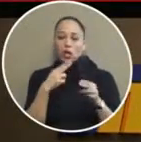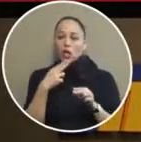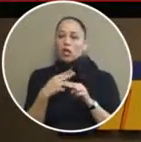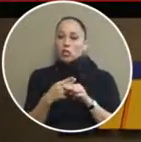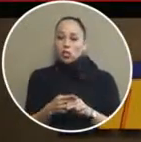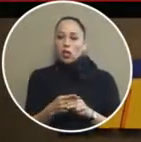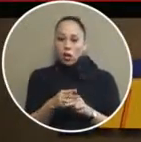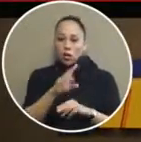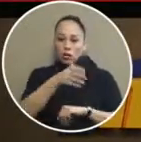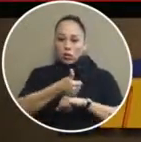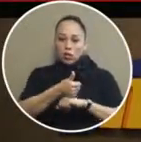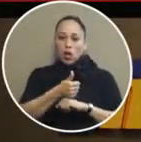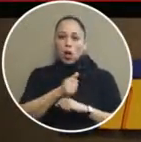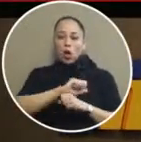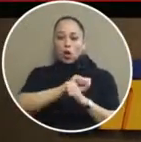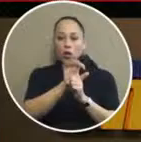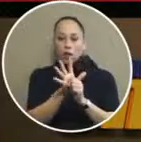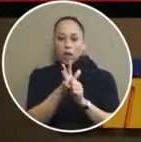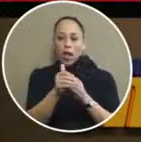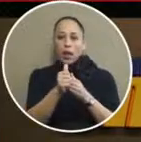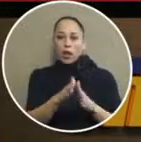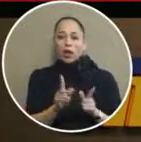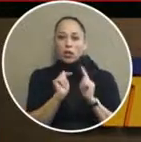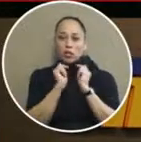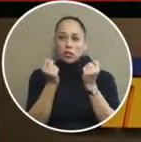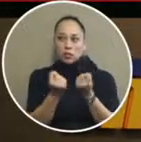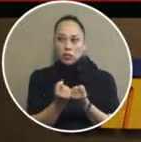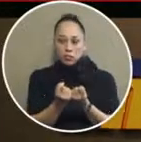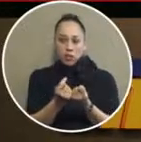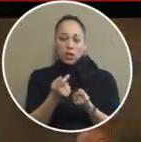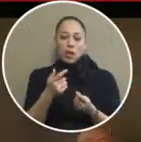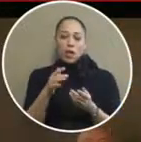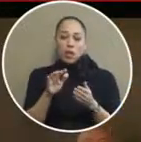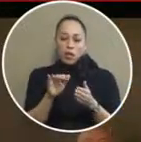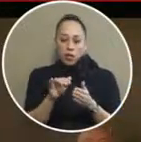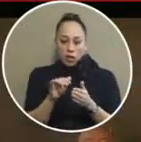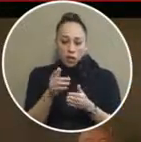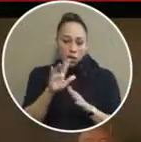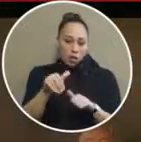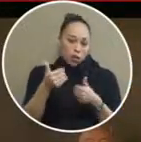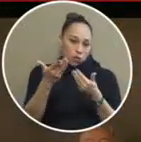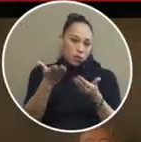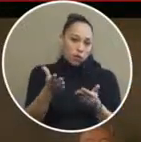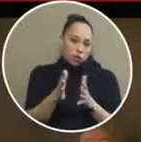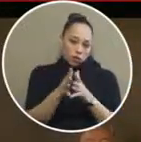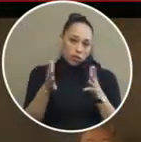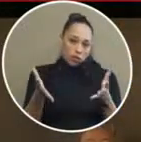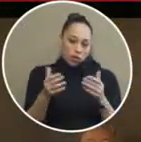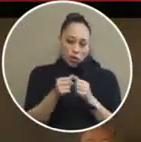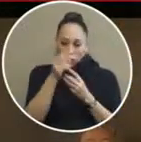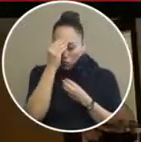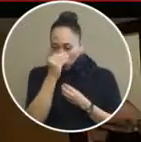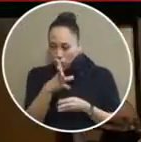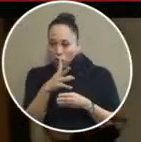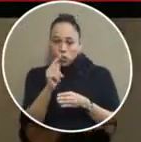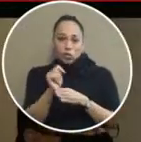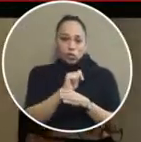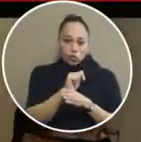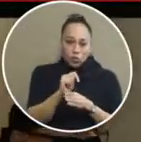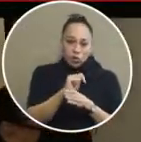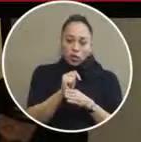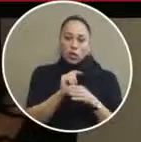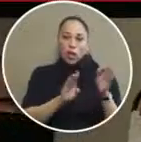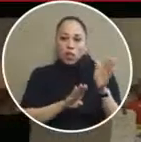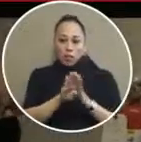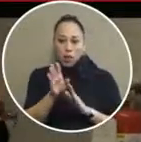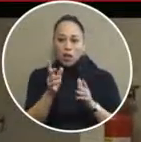the Coronavirus Leadership Team, the CLT as we call it, and they provided us a lot of input, a lot of training. We developed